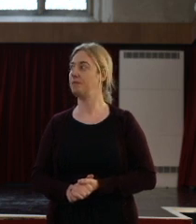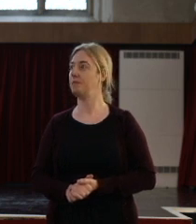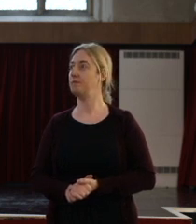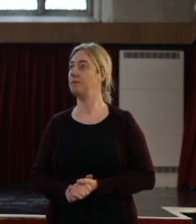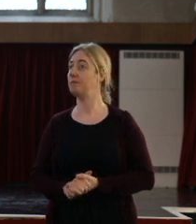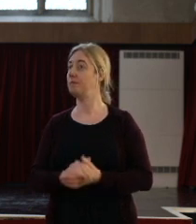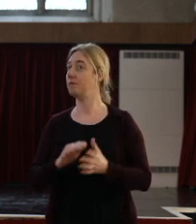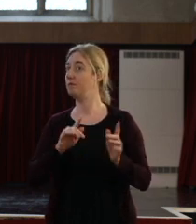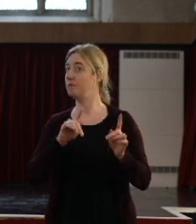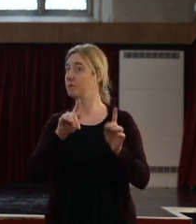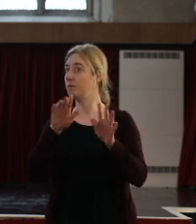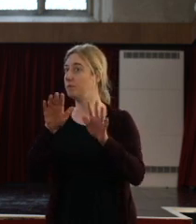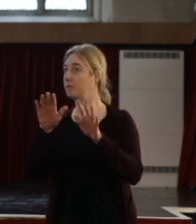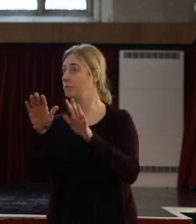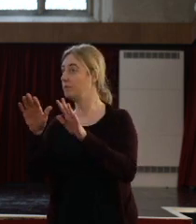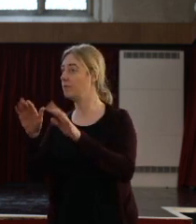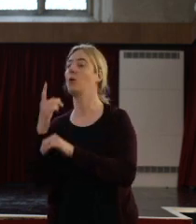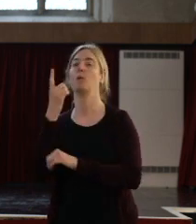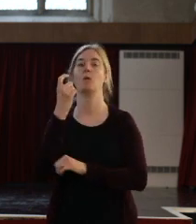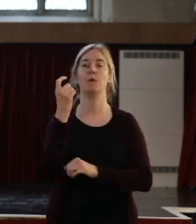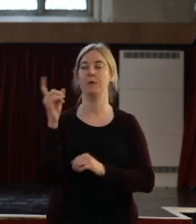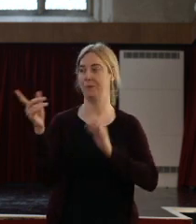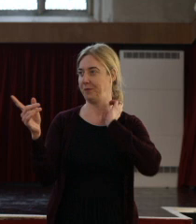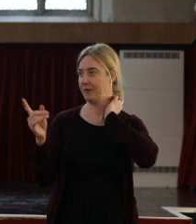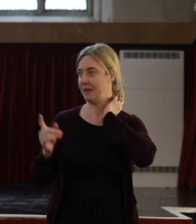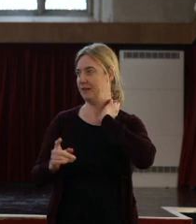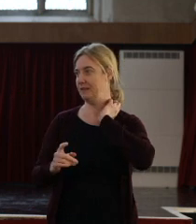That's it. Oh, one more.